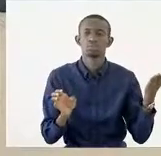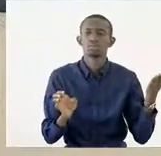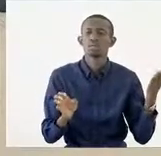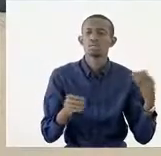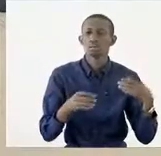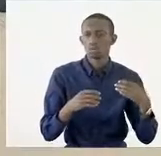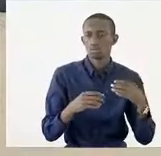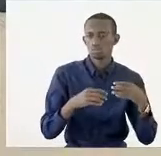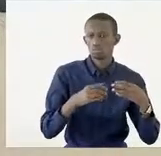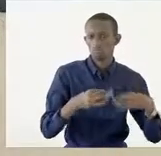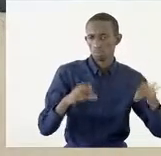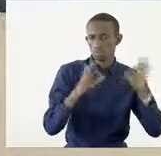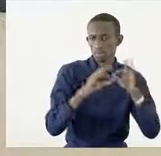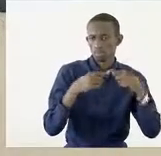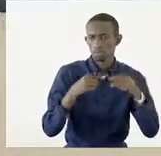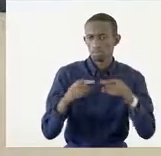functional groups,